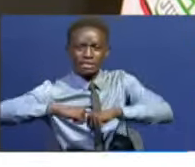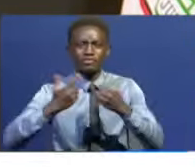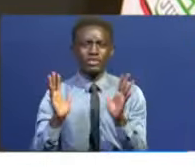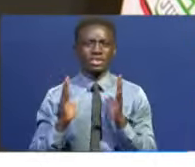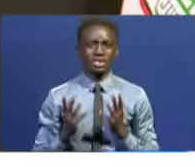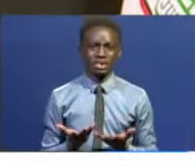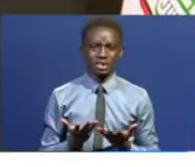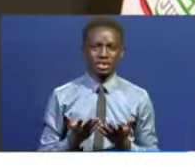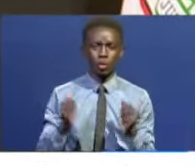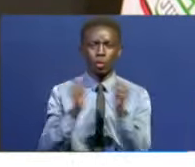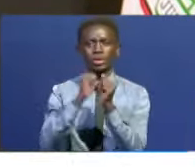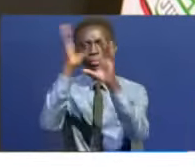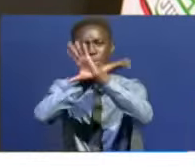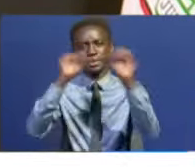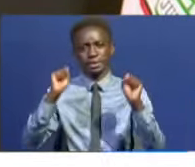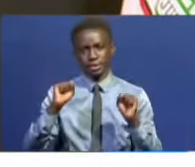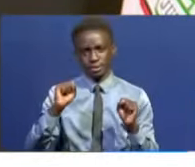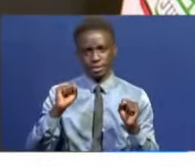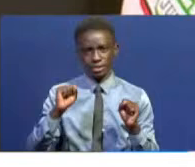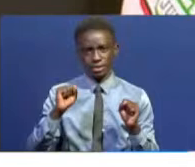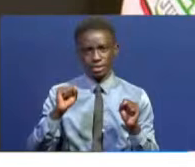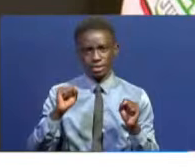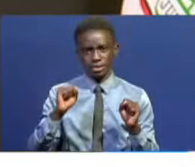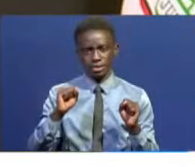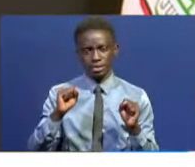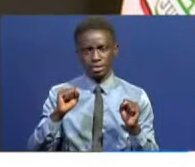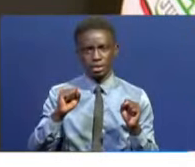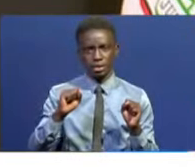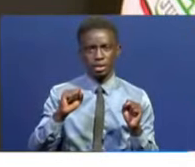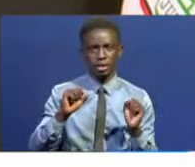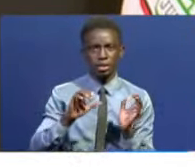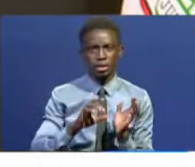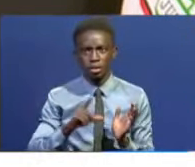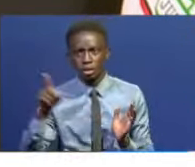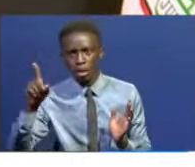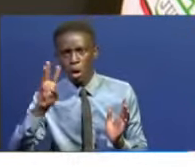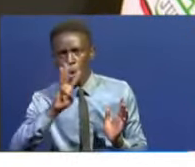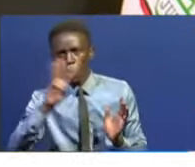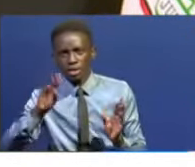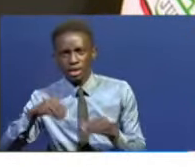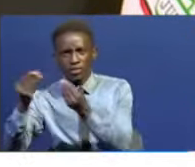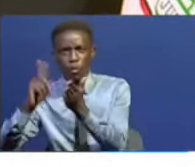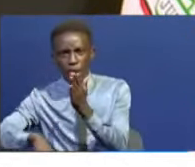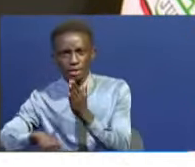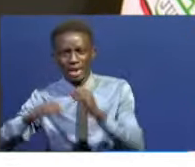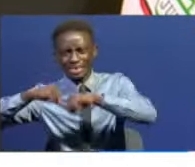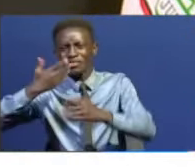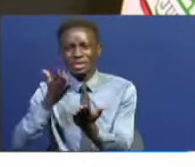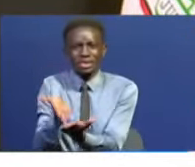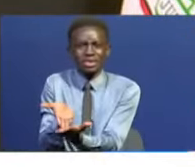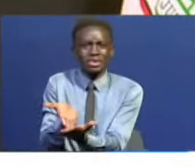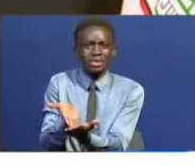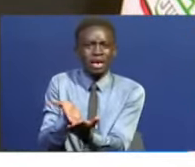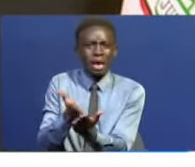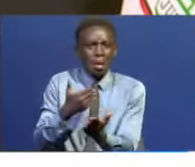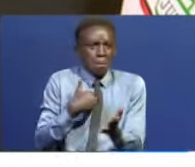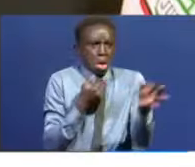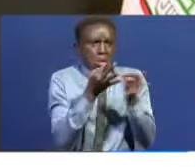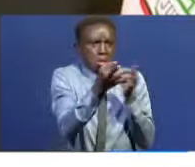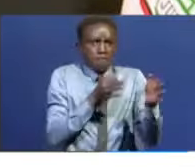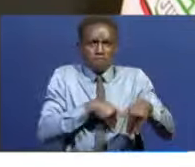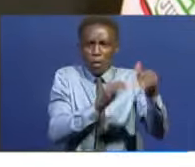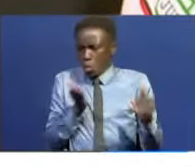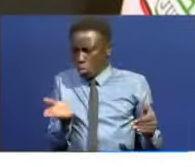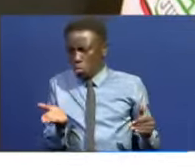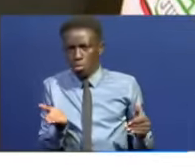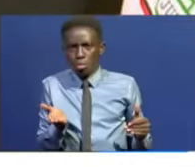agreement with the president on what will go to Western Kenya, and then they accuse me of tribalism? They did not say